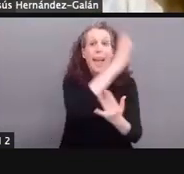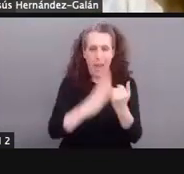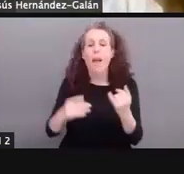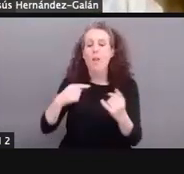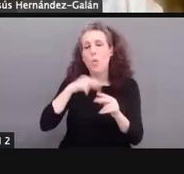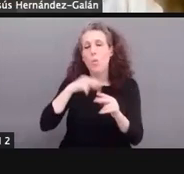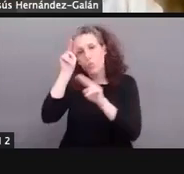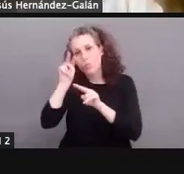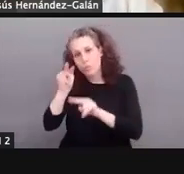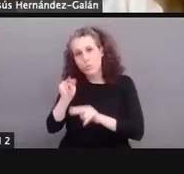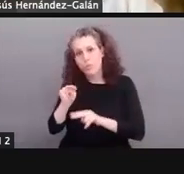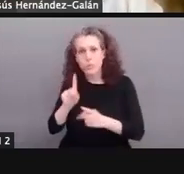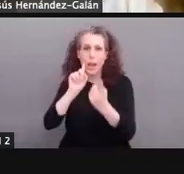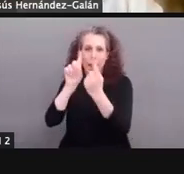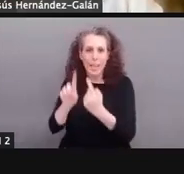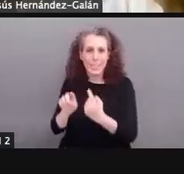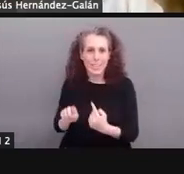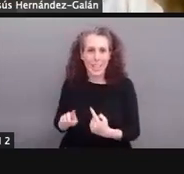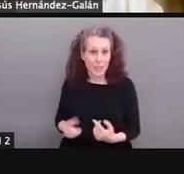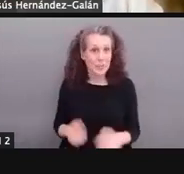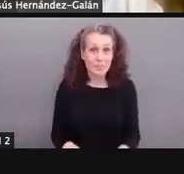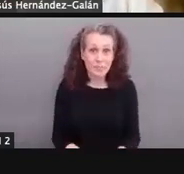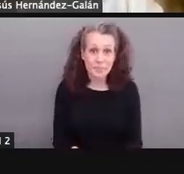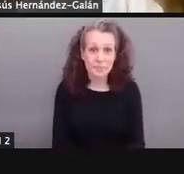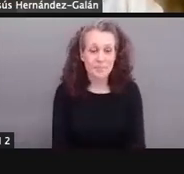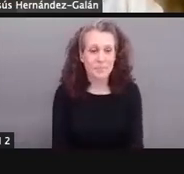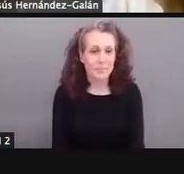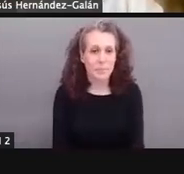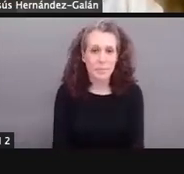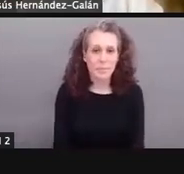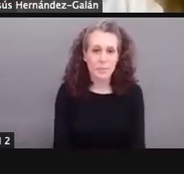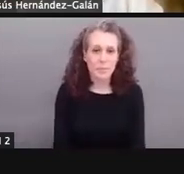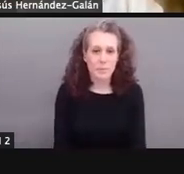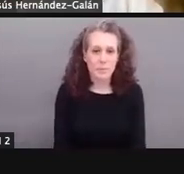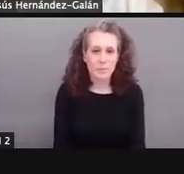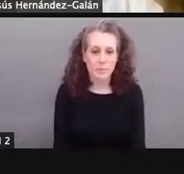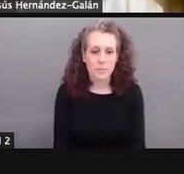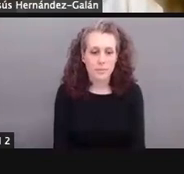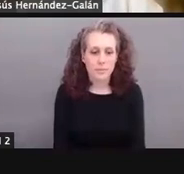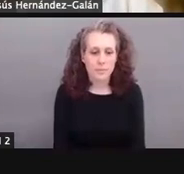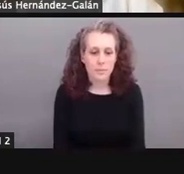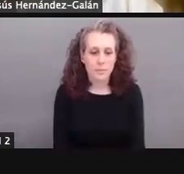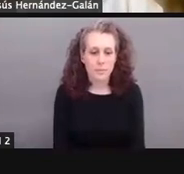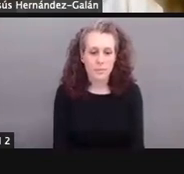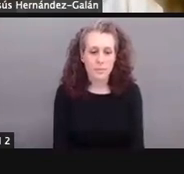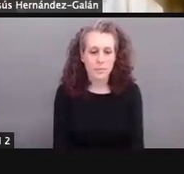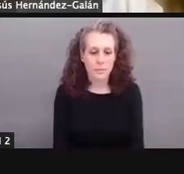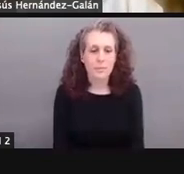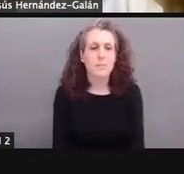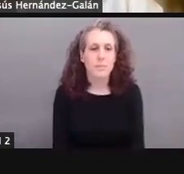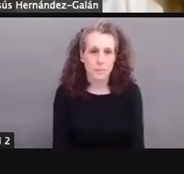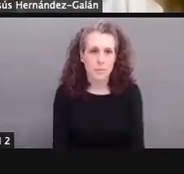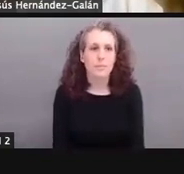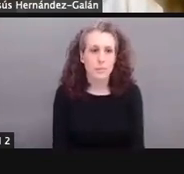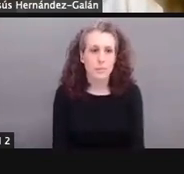see in the agenda. So we want to be agile. We only have a bit more than 2